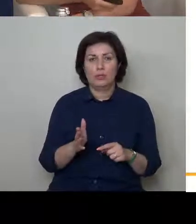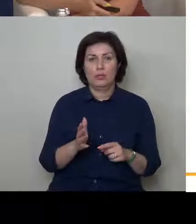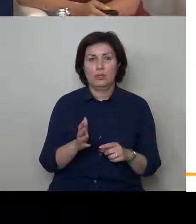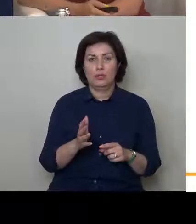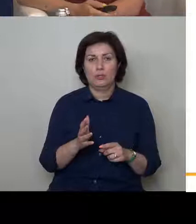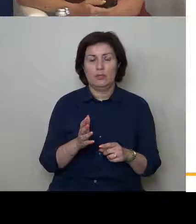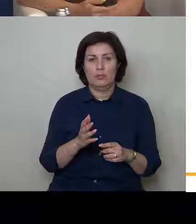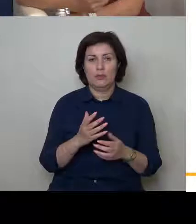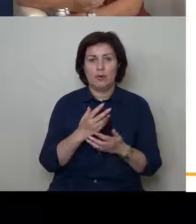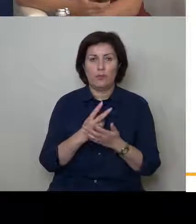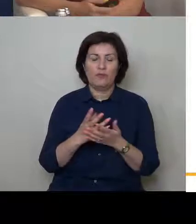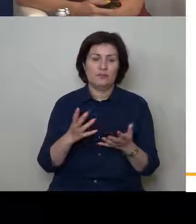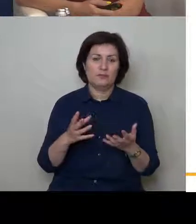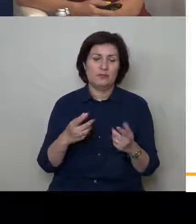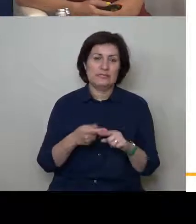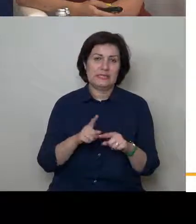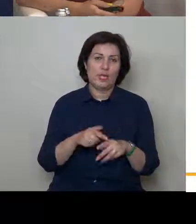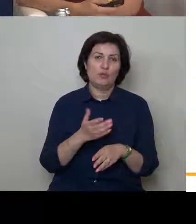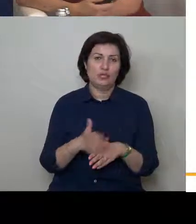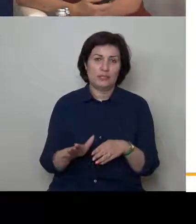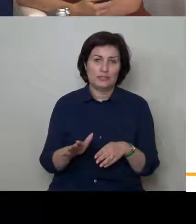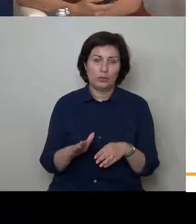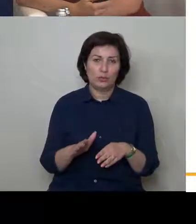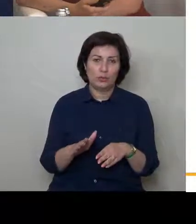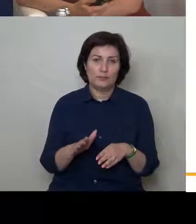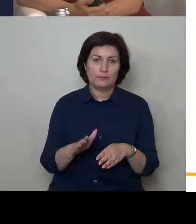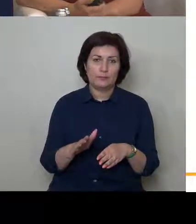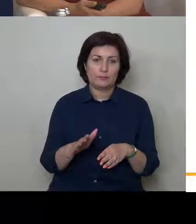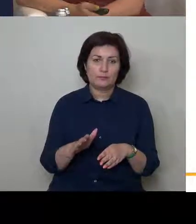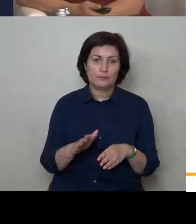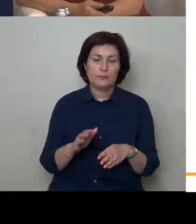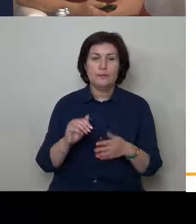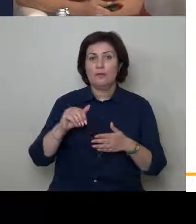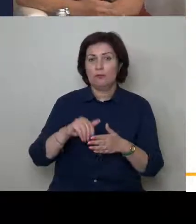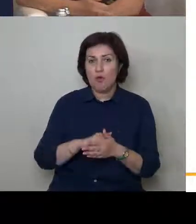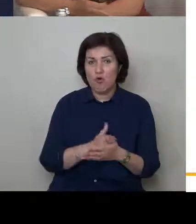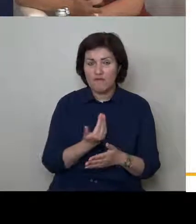receive it. So this would be now covered by this part.